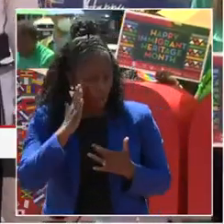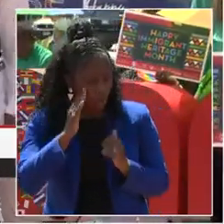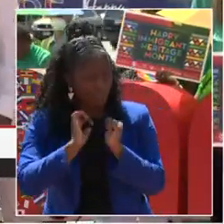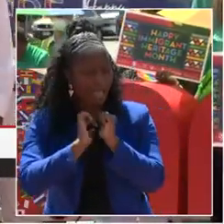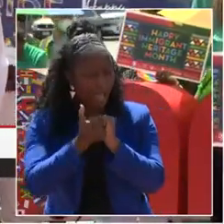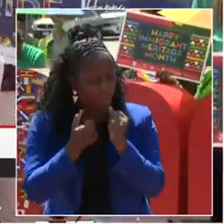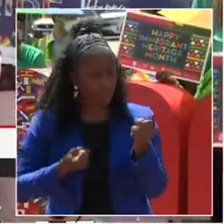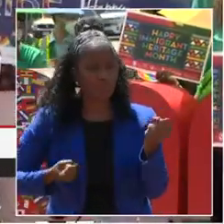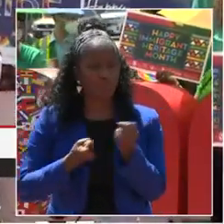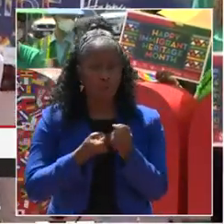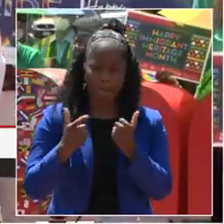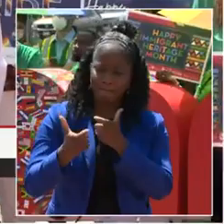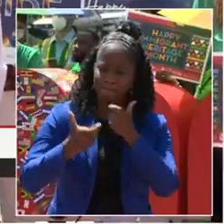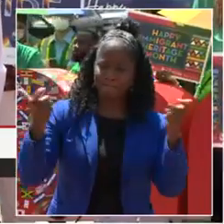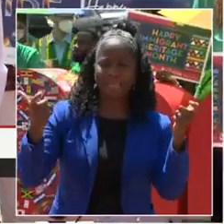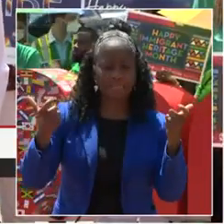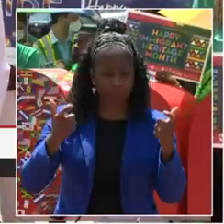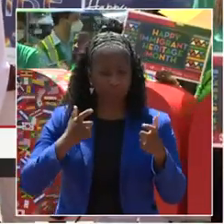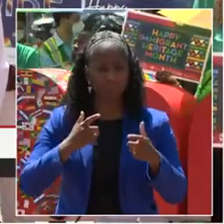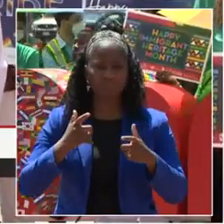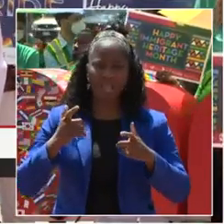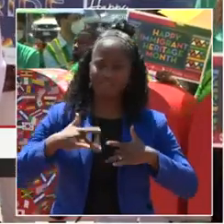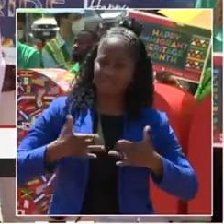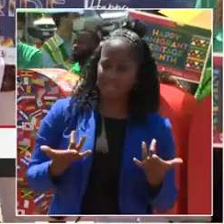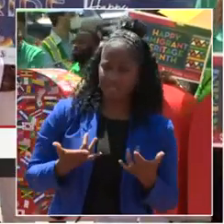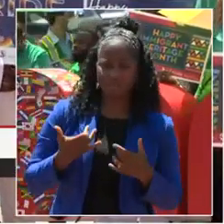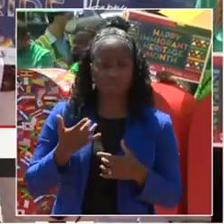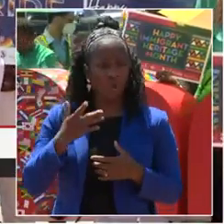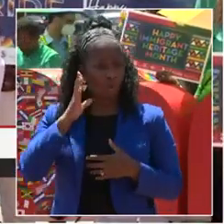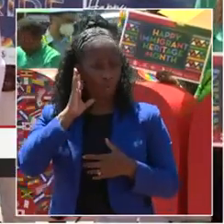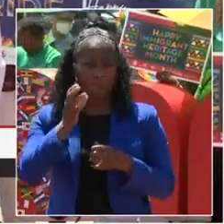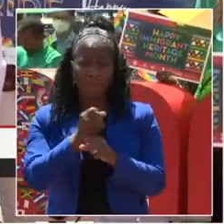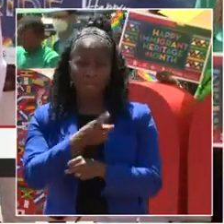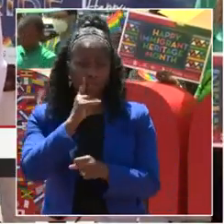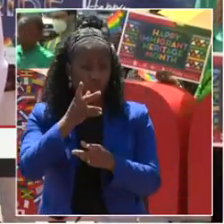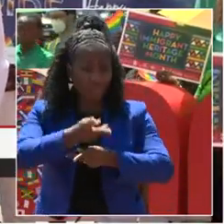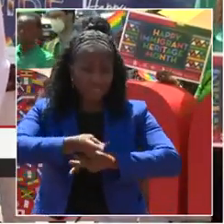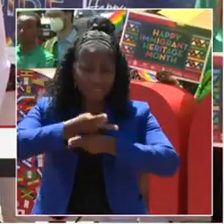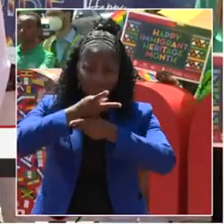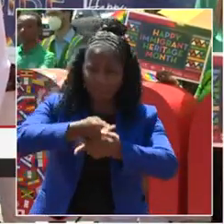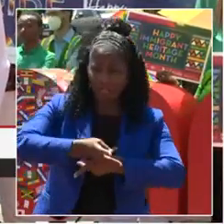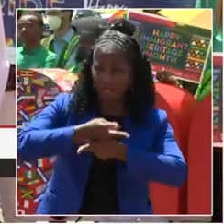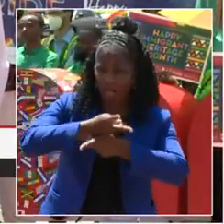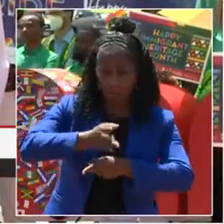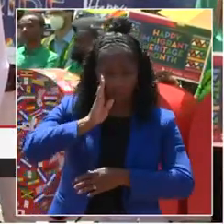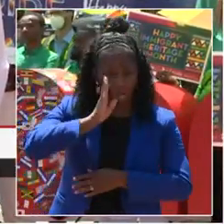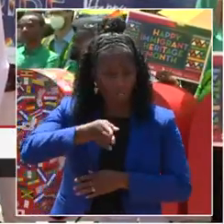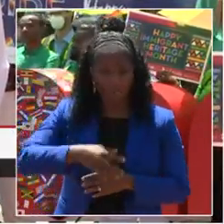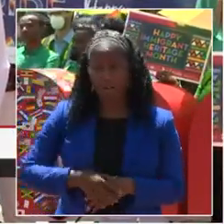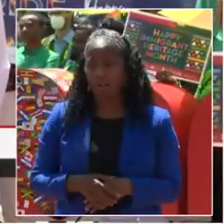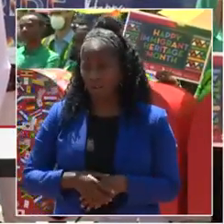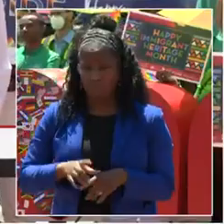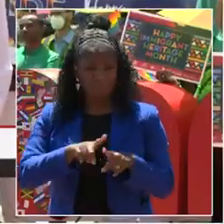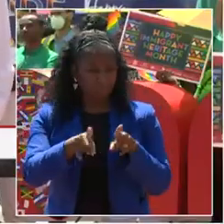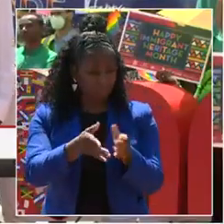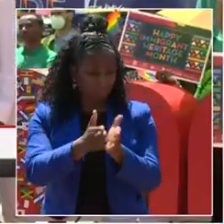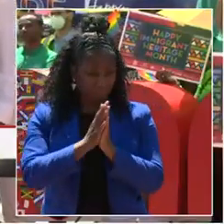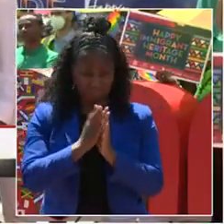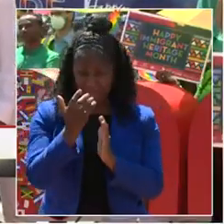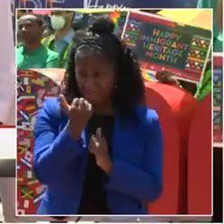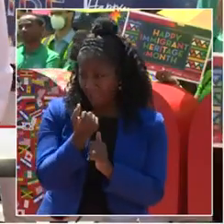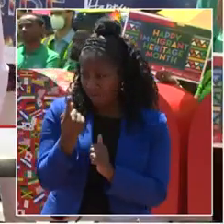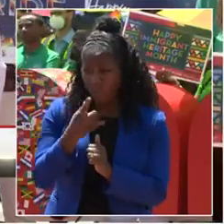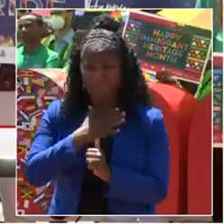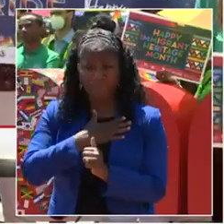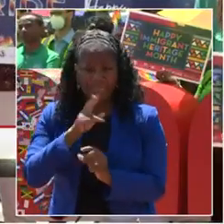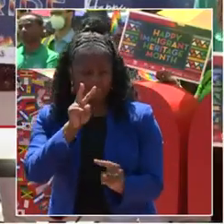large-scale events, and what are going to take every precaution that we can. But we're also asking each other to look out